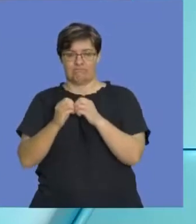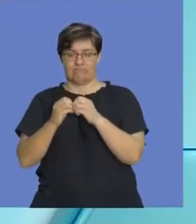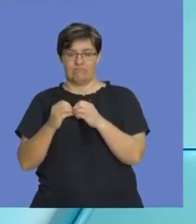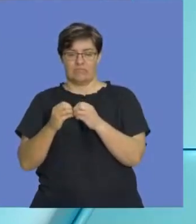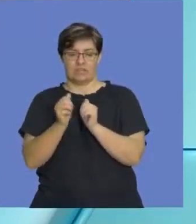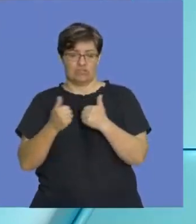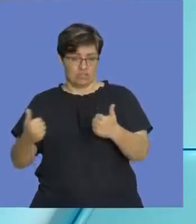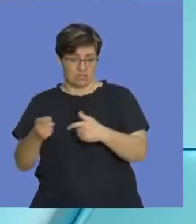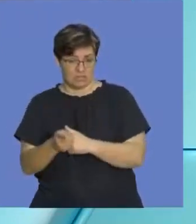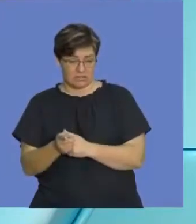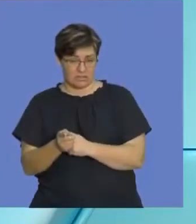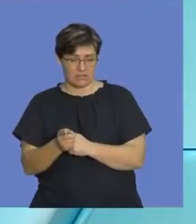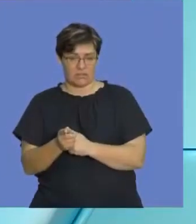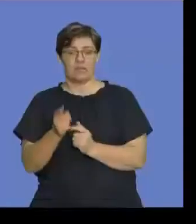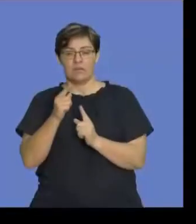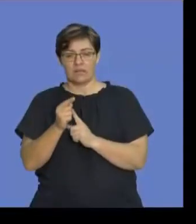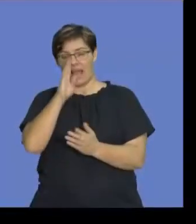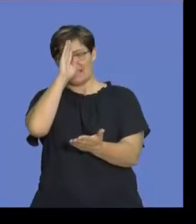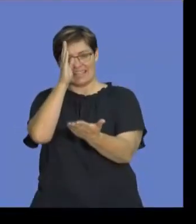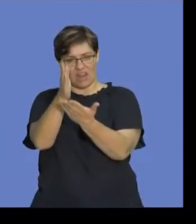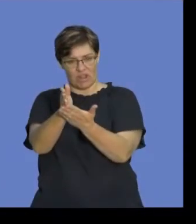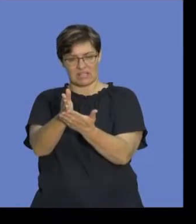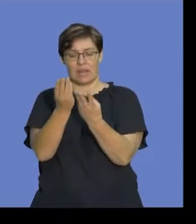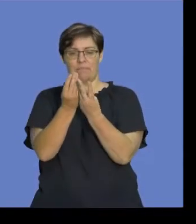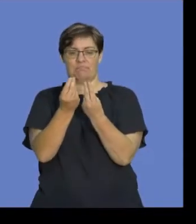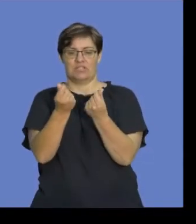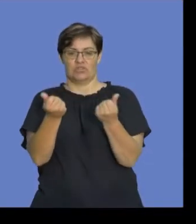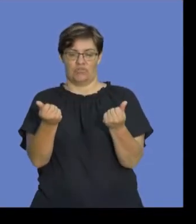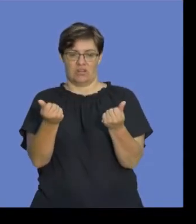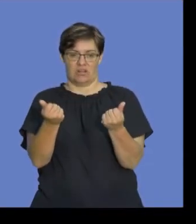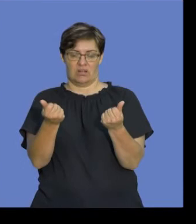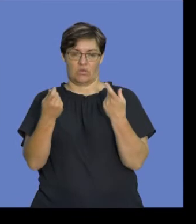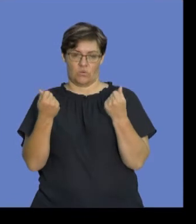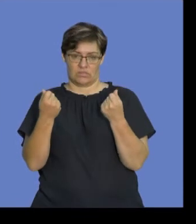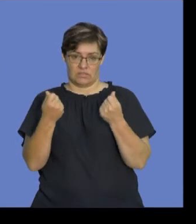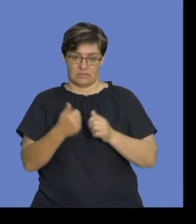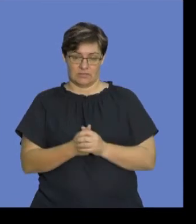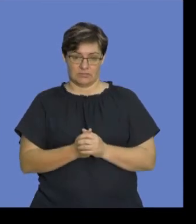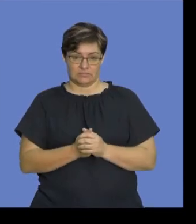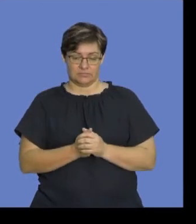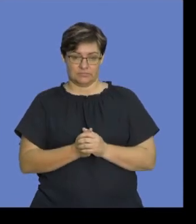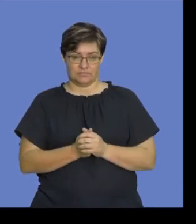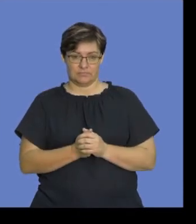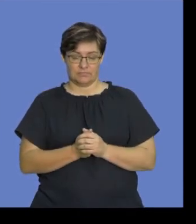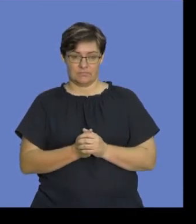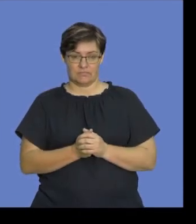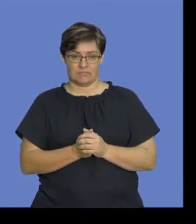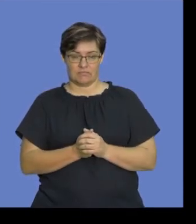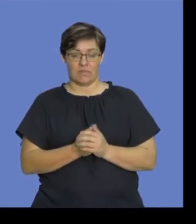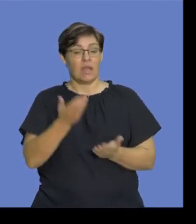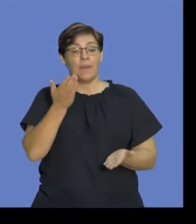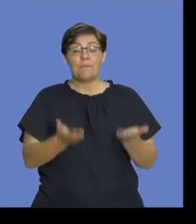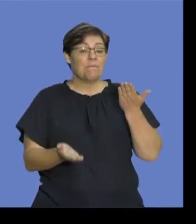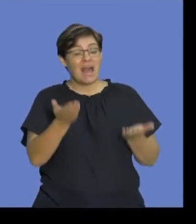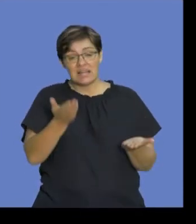goods. That would then give you your direct material cost. Okay? And